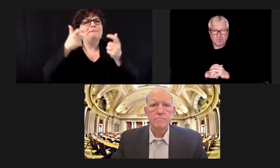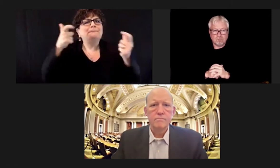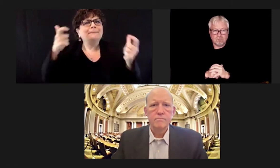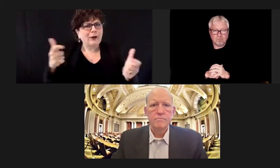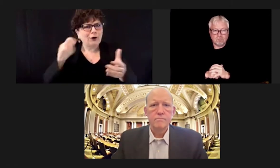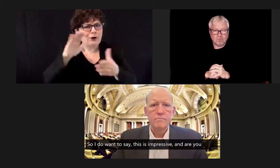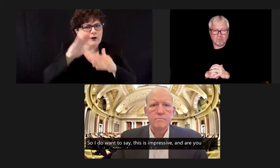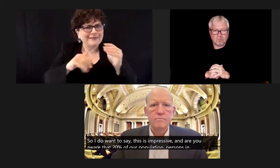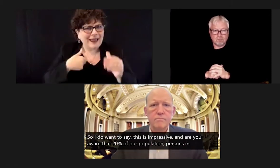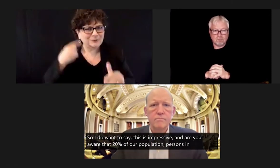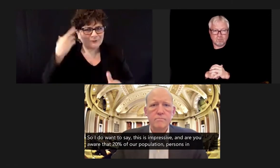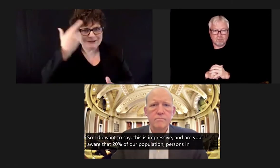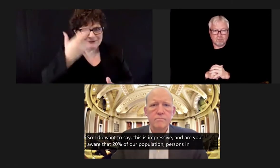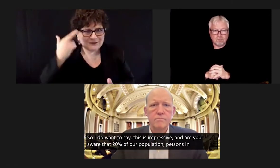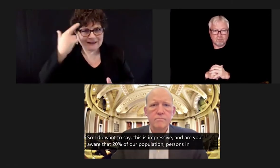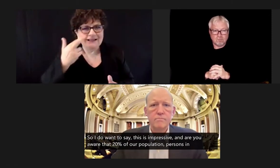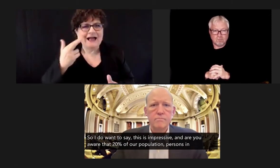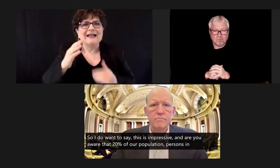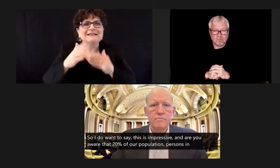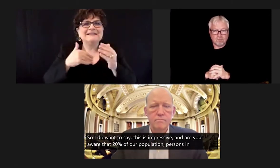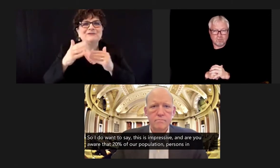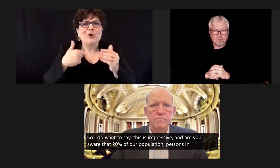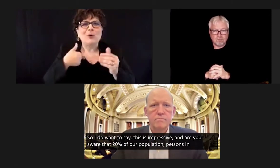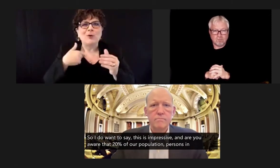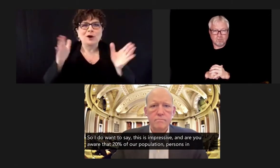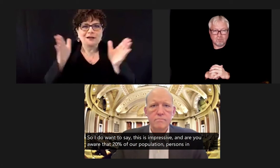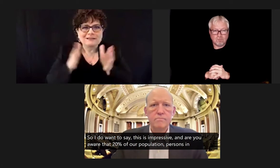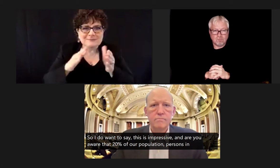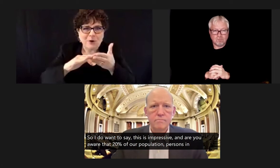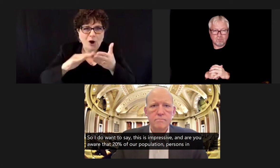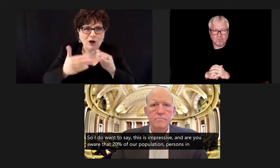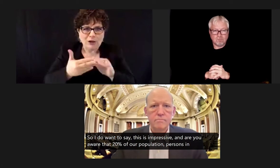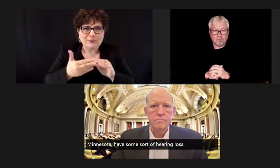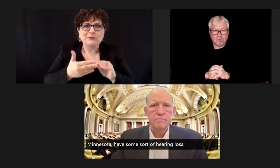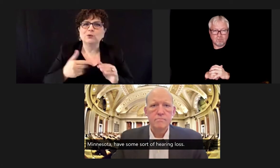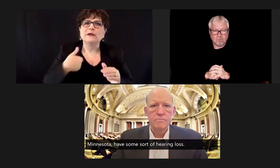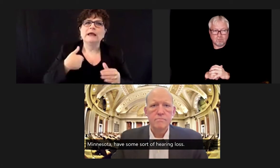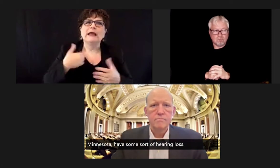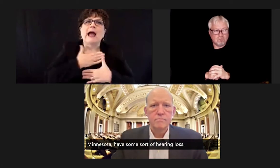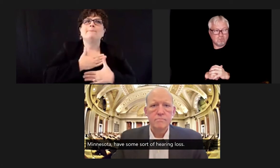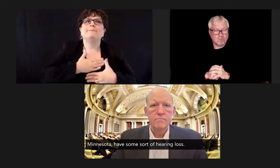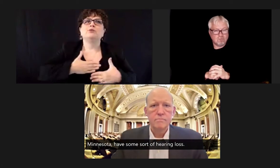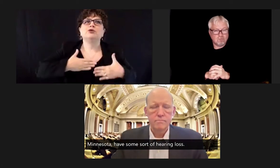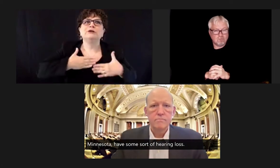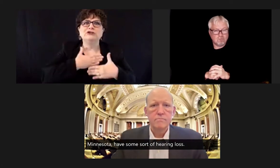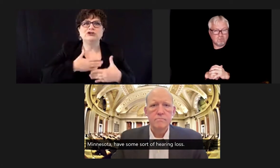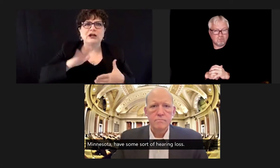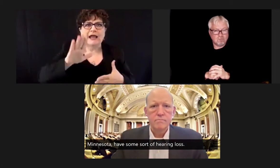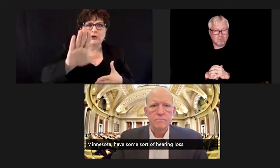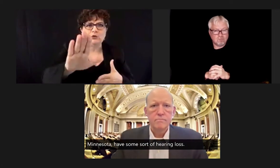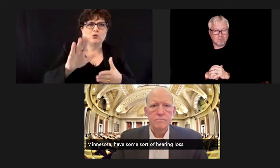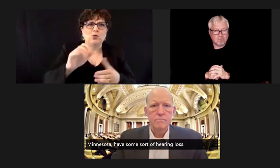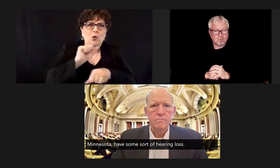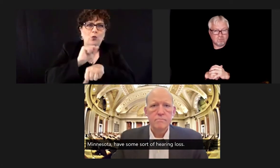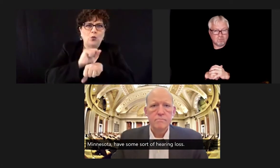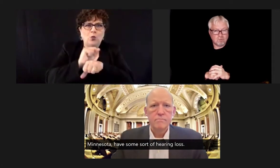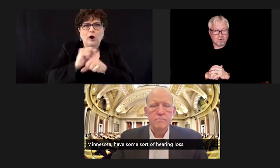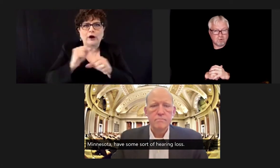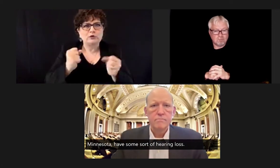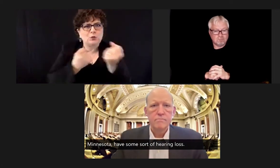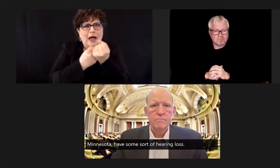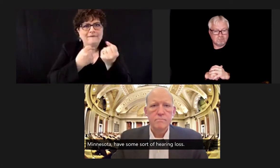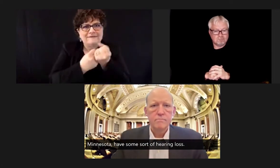of hearing loss? And this is really a much larger population than expected.